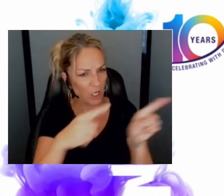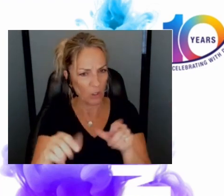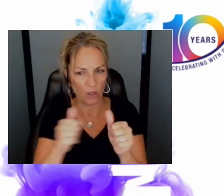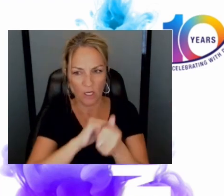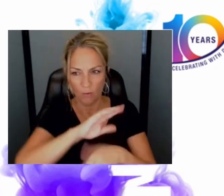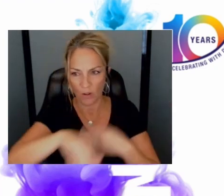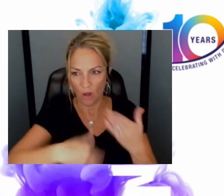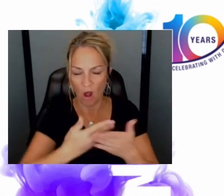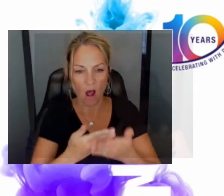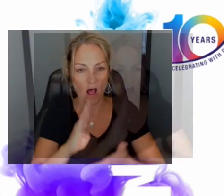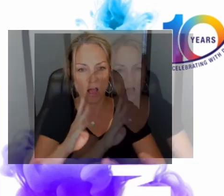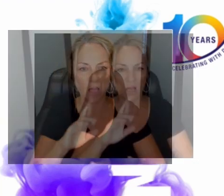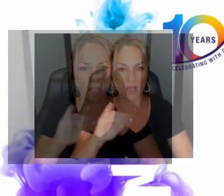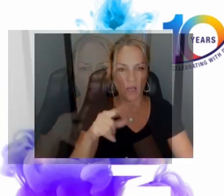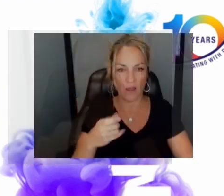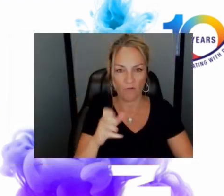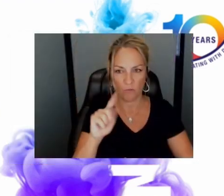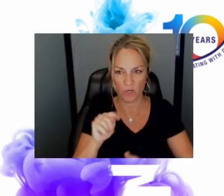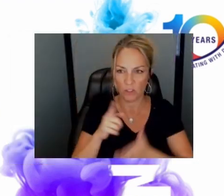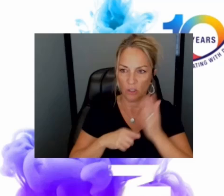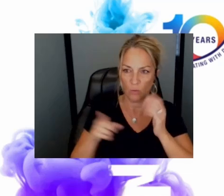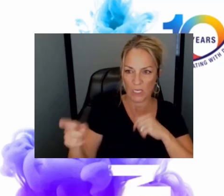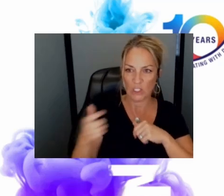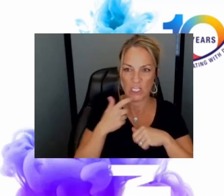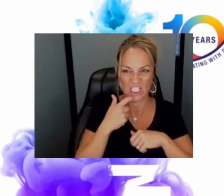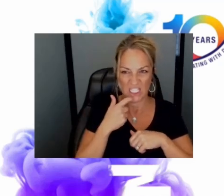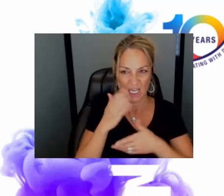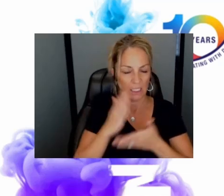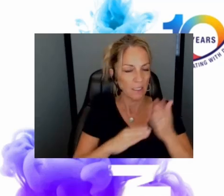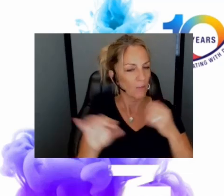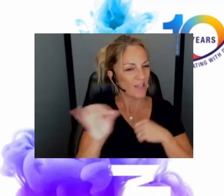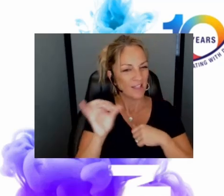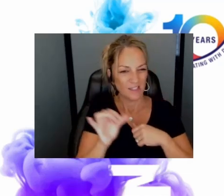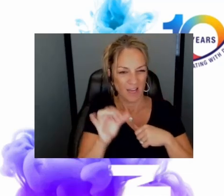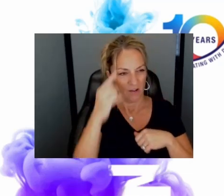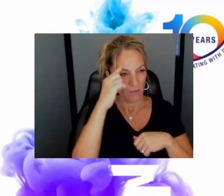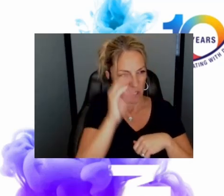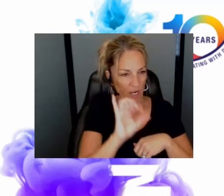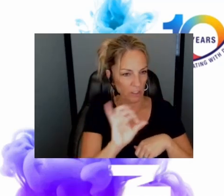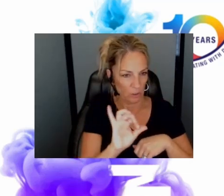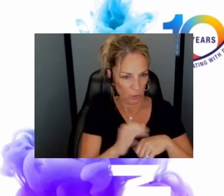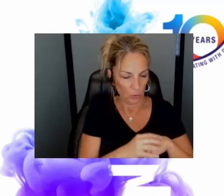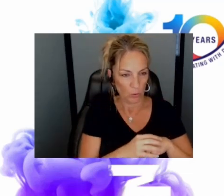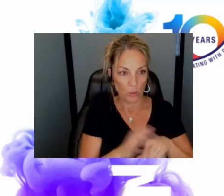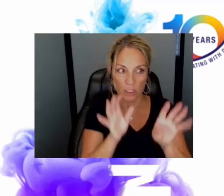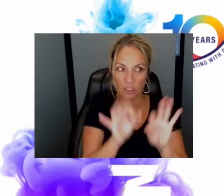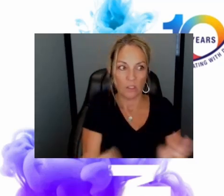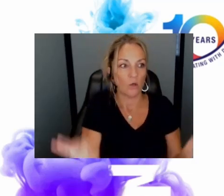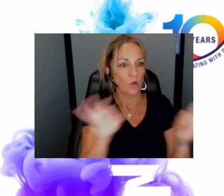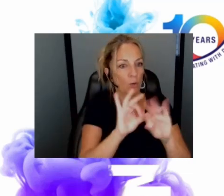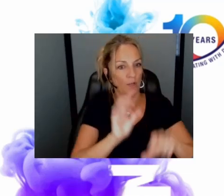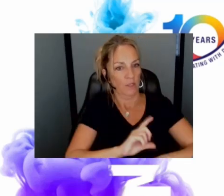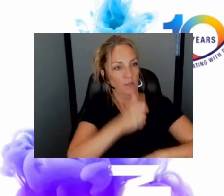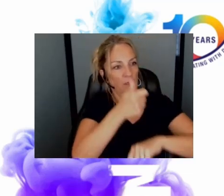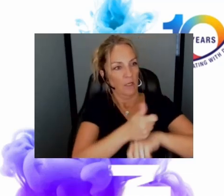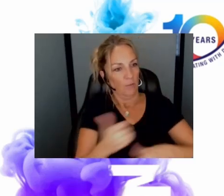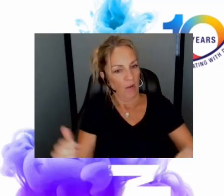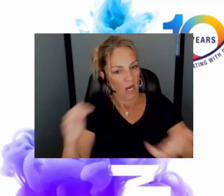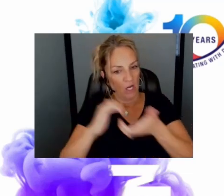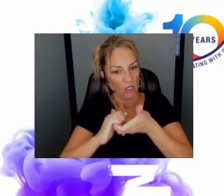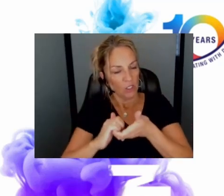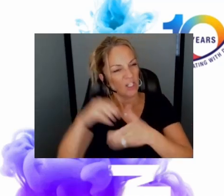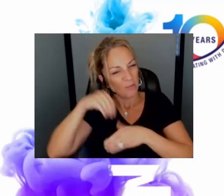had, some of the same thoughts as well. I like it's crucial to establish those partnerships internally with departments